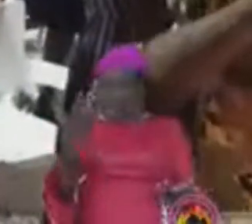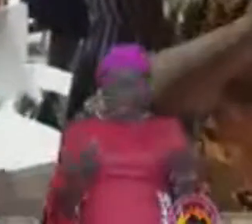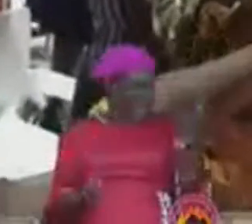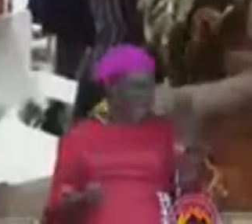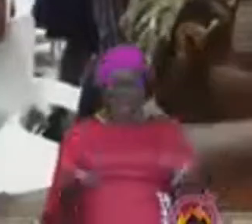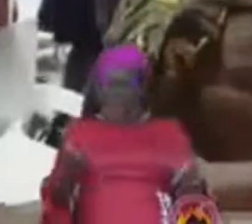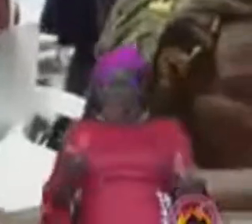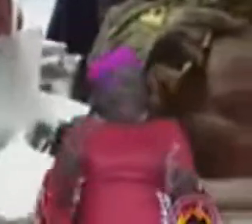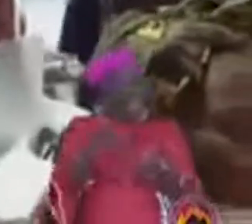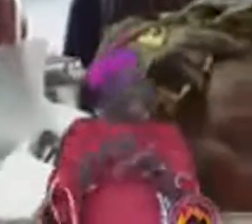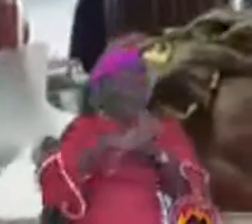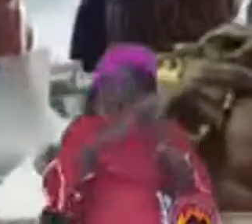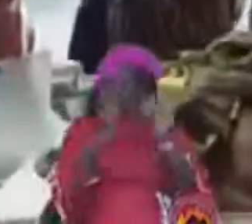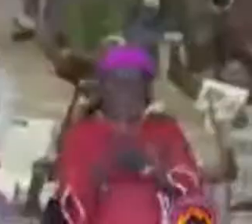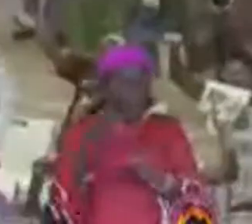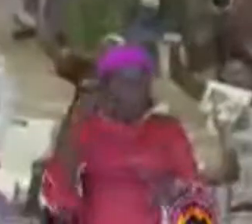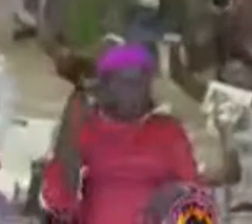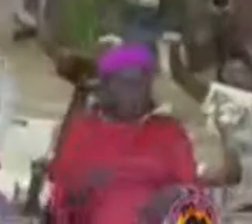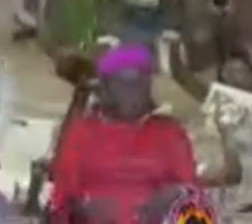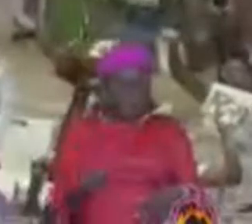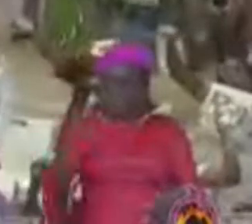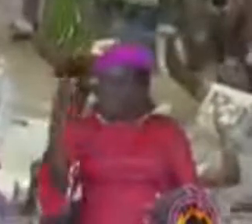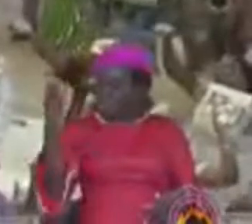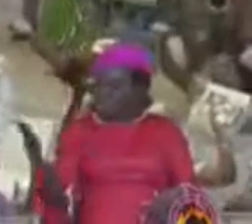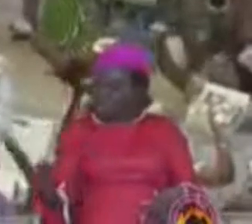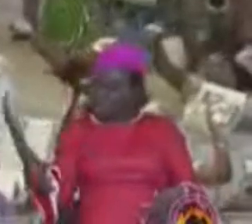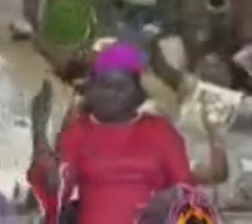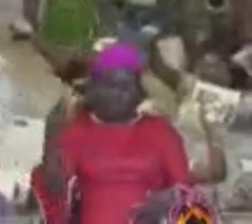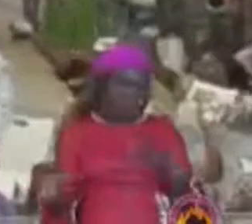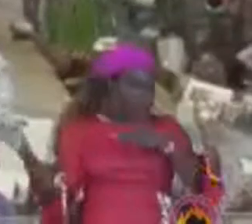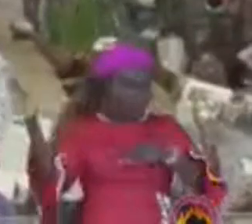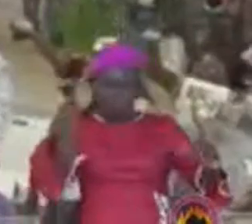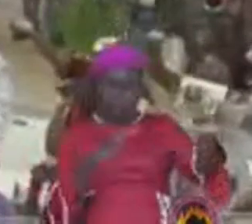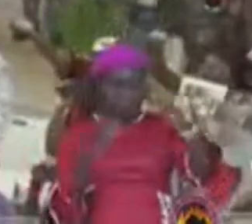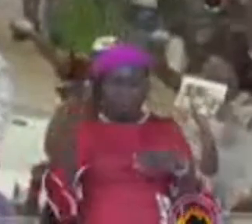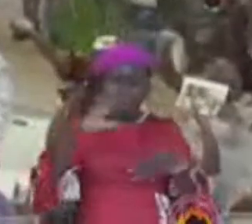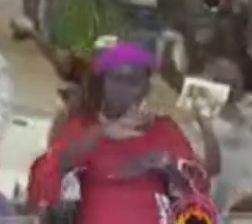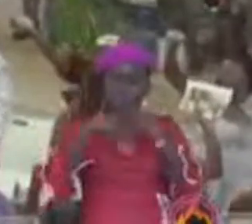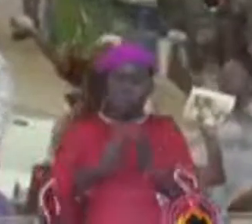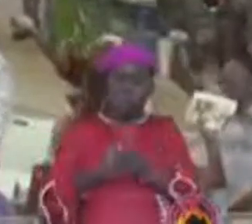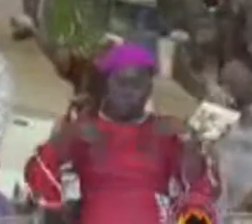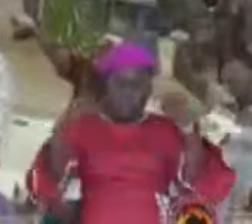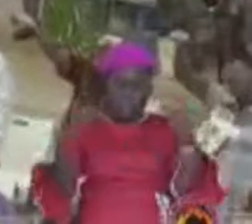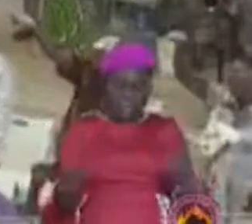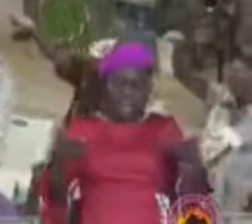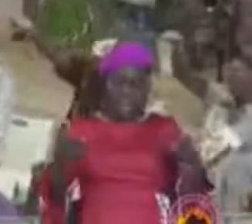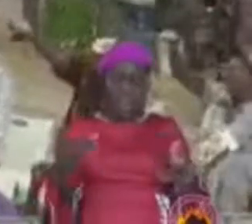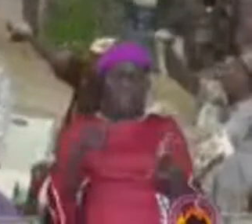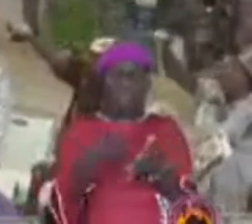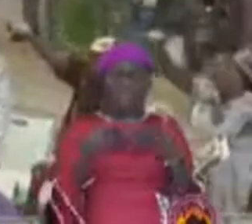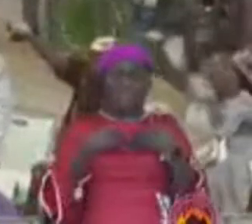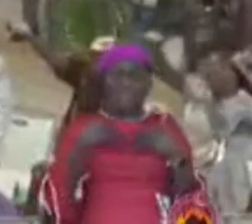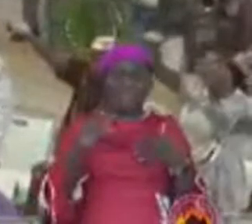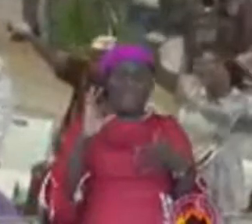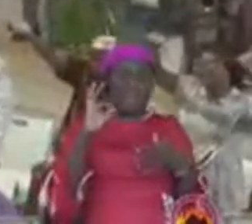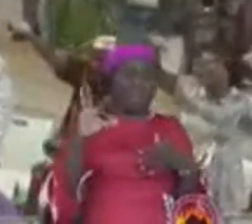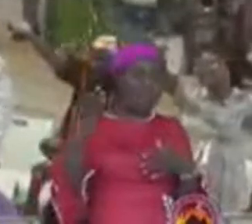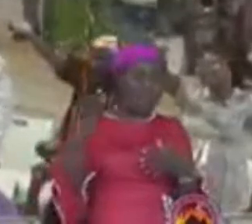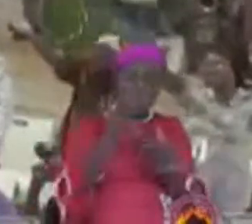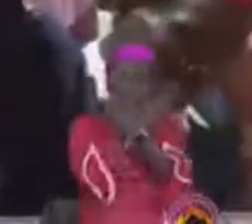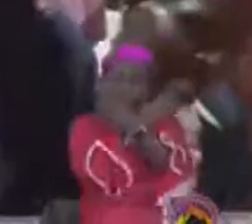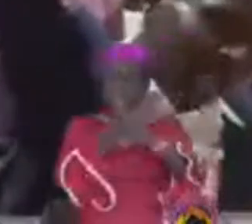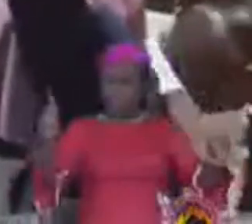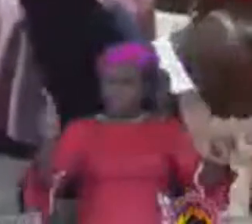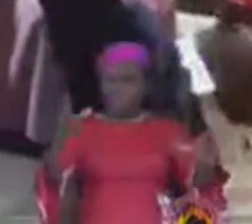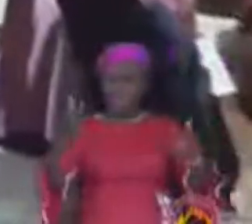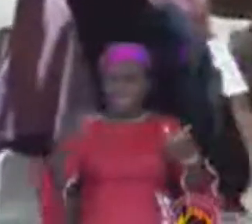Let it carry the weapons of the Almighty. Let it carry the arrow of deliverance, the arrow of